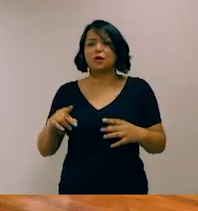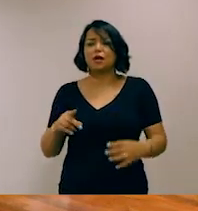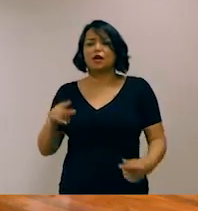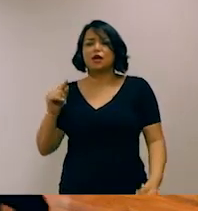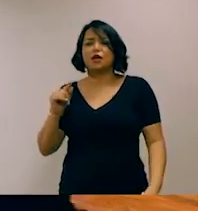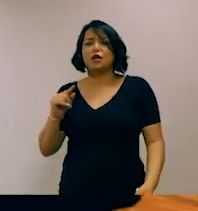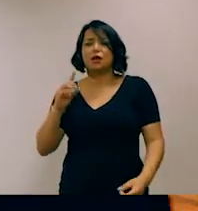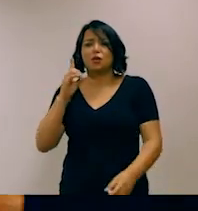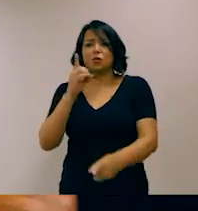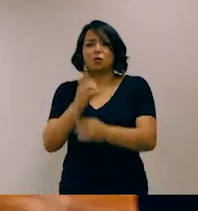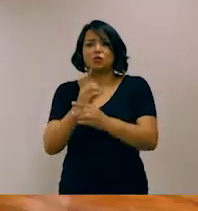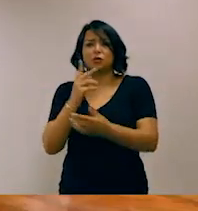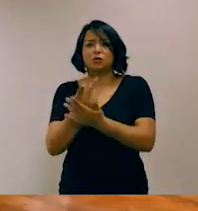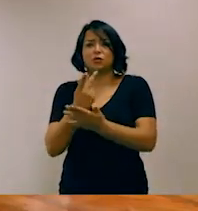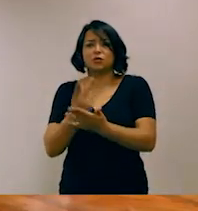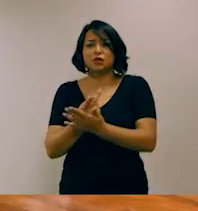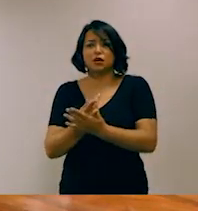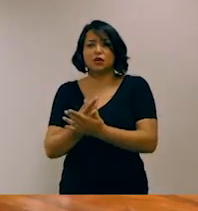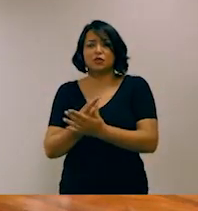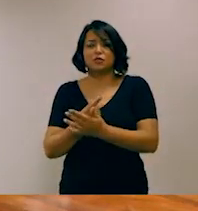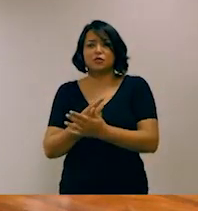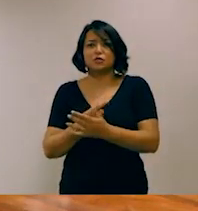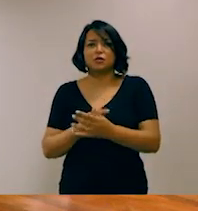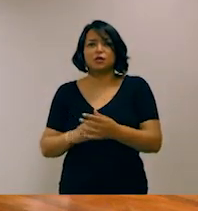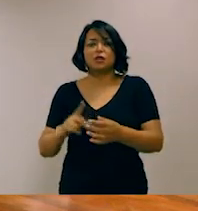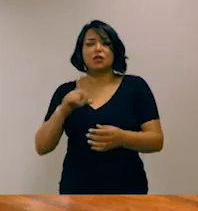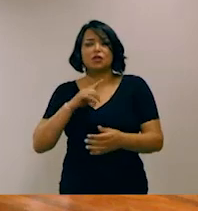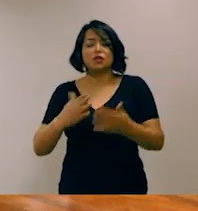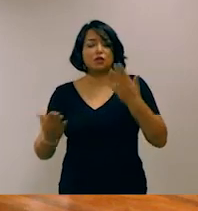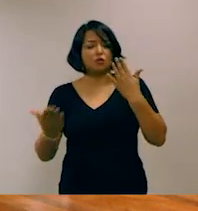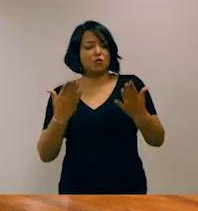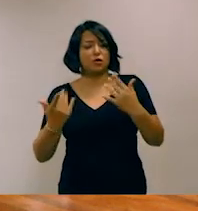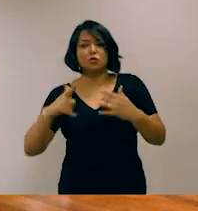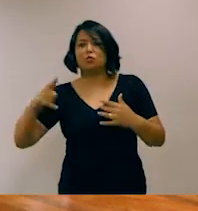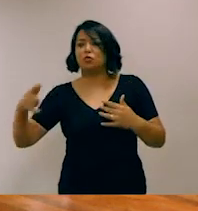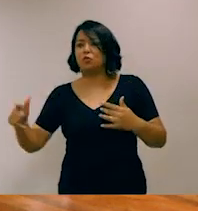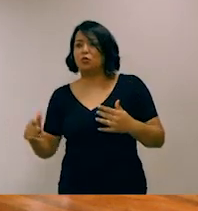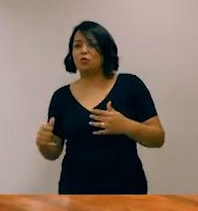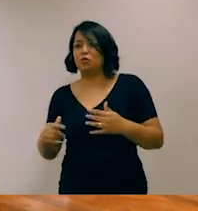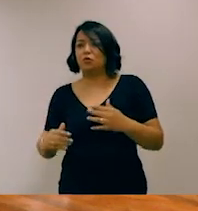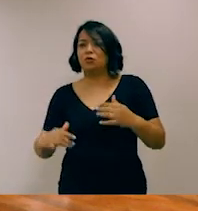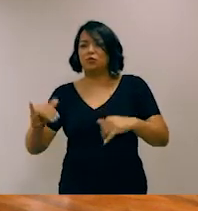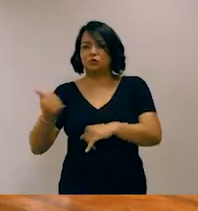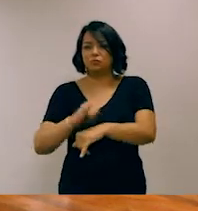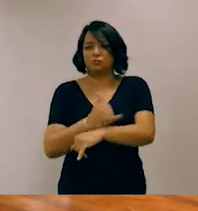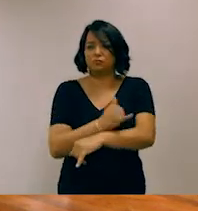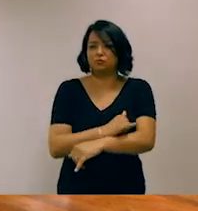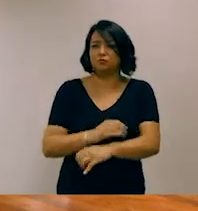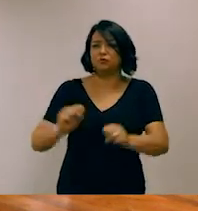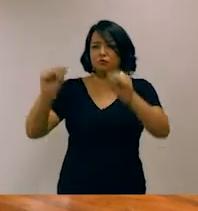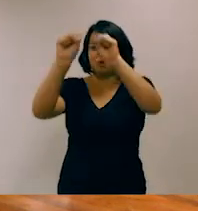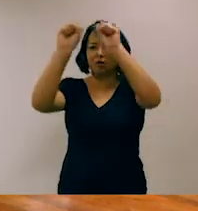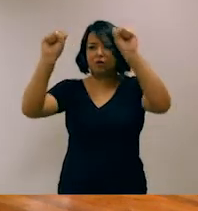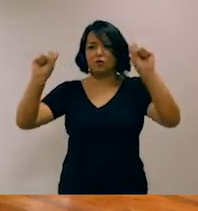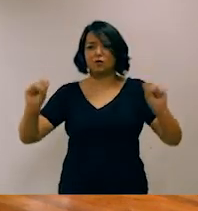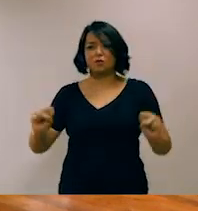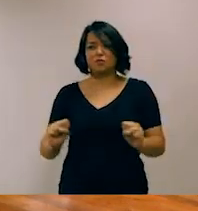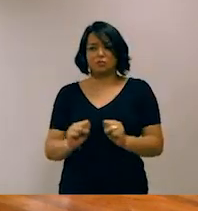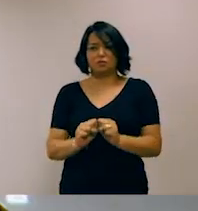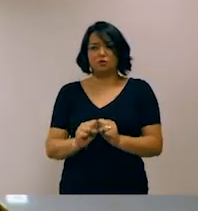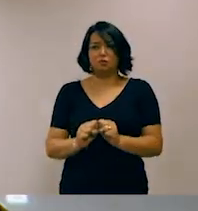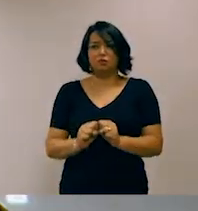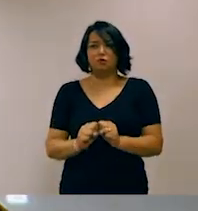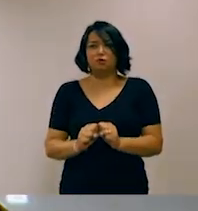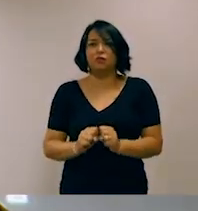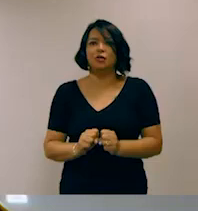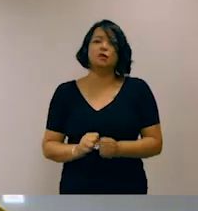What identification and treatment of anomalies technique was used, and was there a comparison of comparison to other machine learning models?